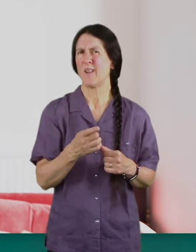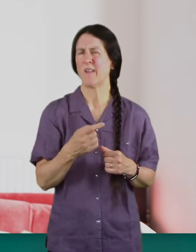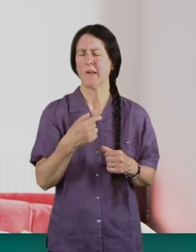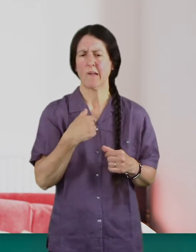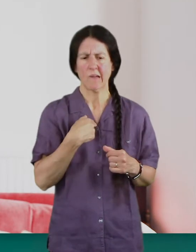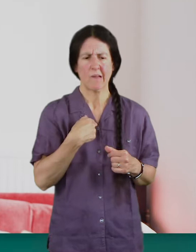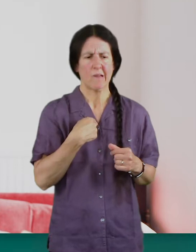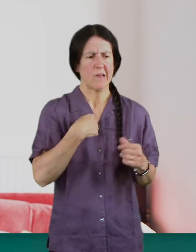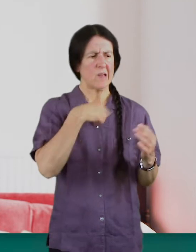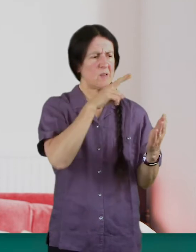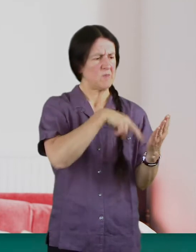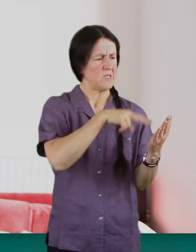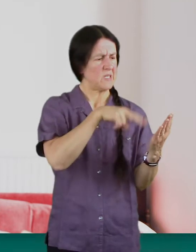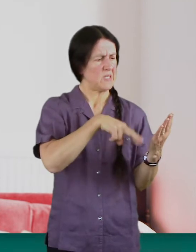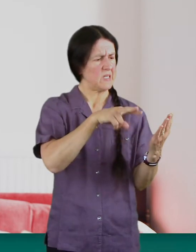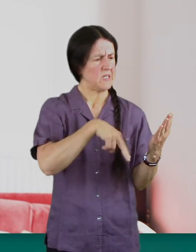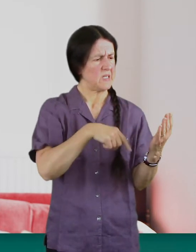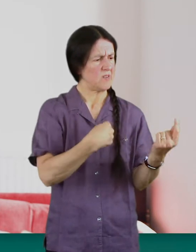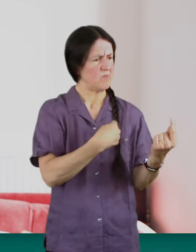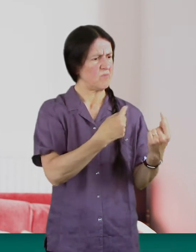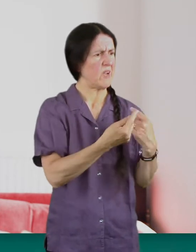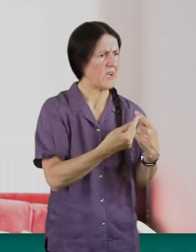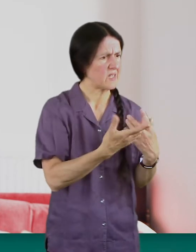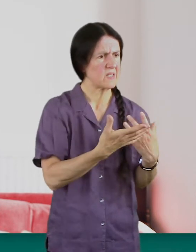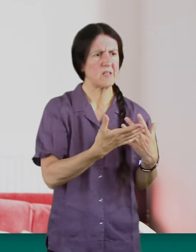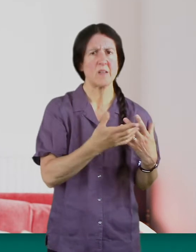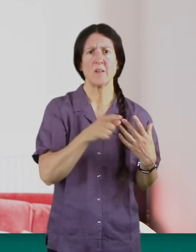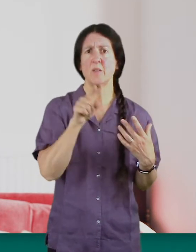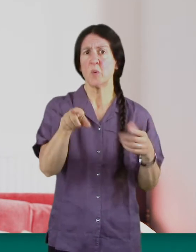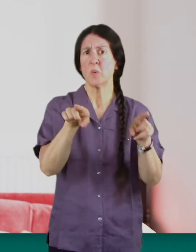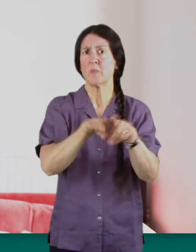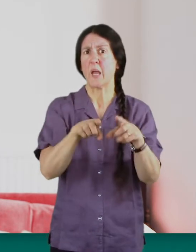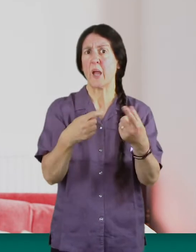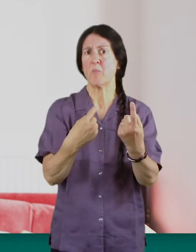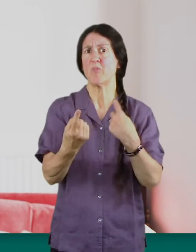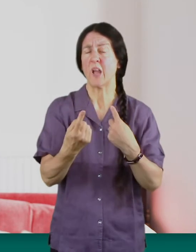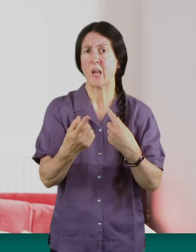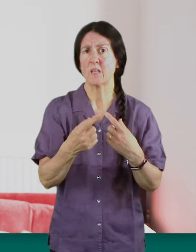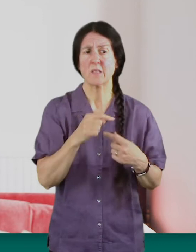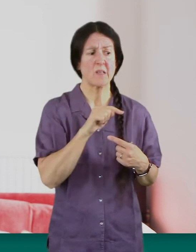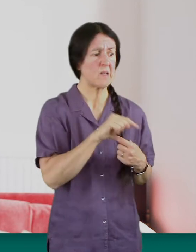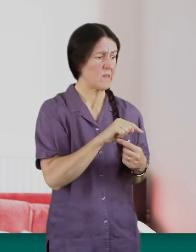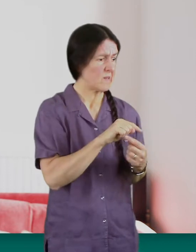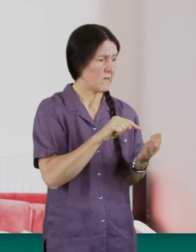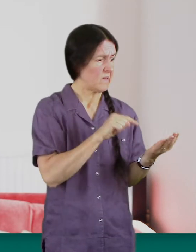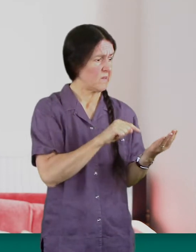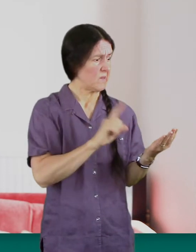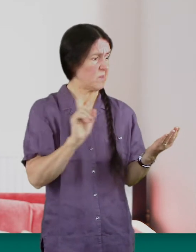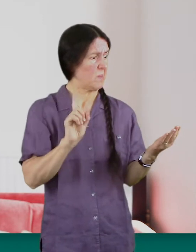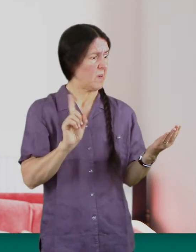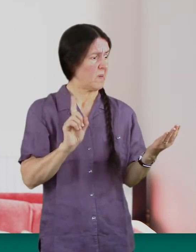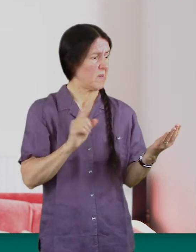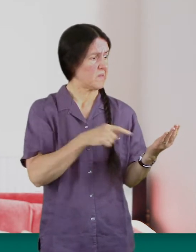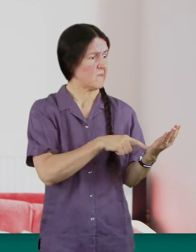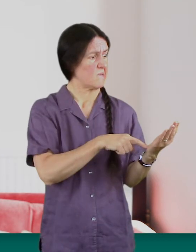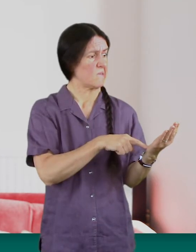had a reaction anything like mine, you might be thinking, oh, what is this? And